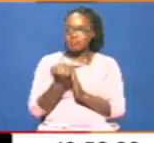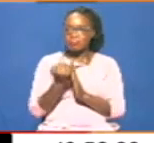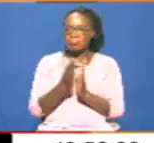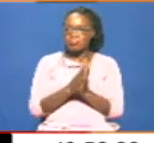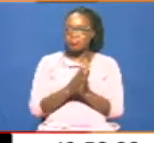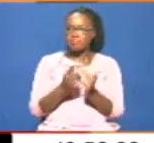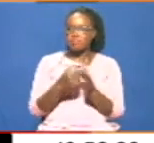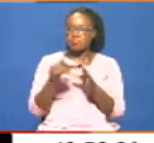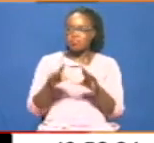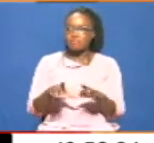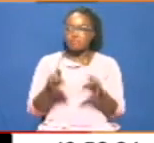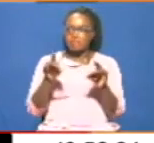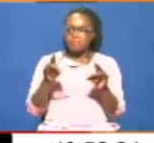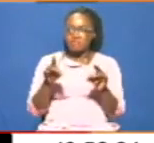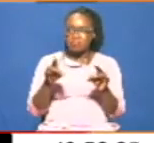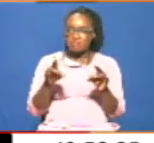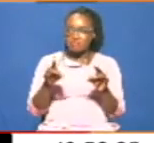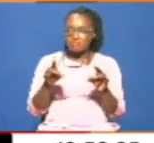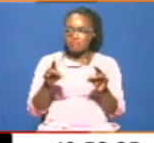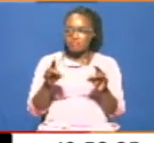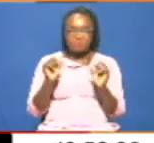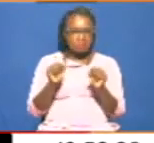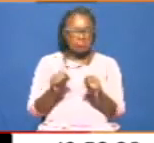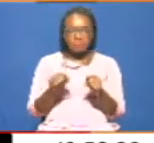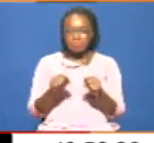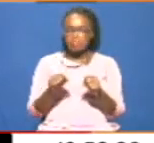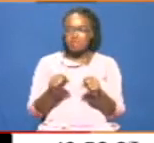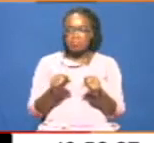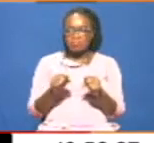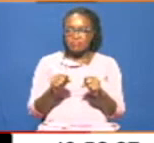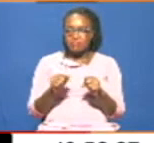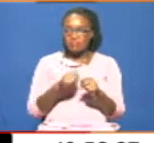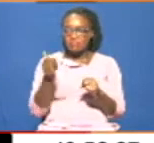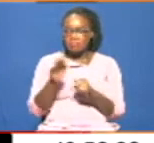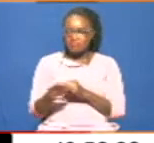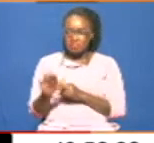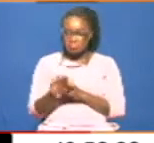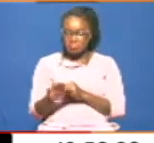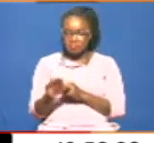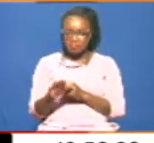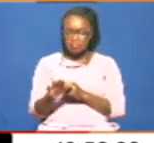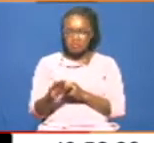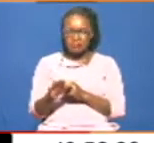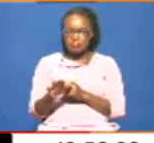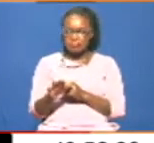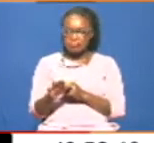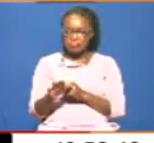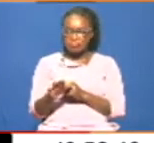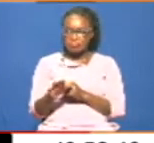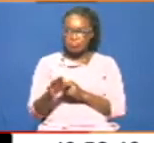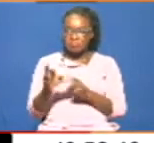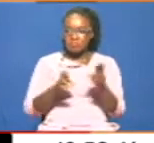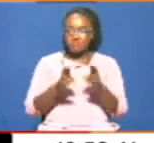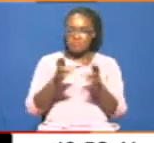up. And that is probably going to be another area that the regulators have